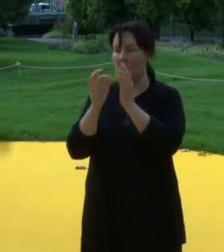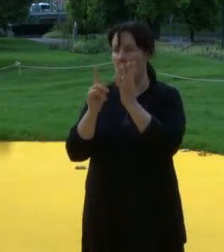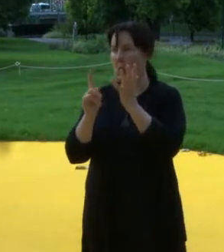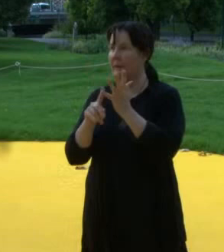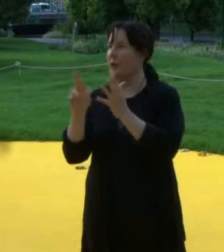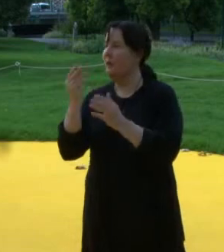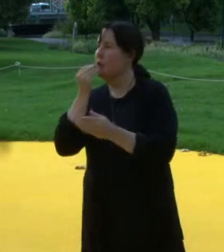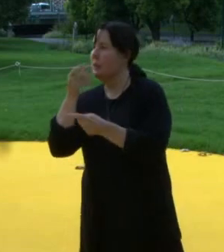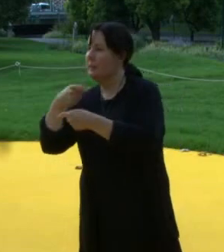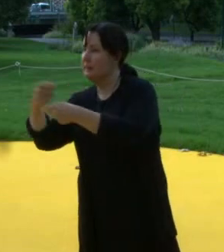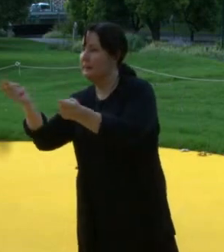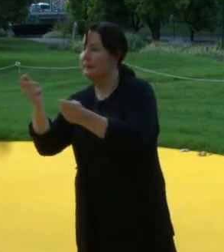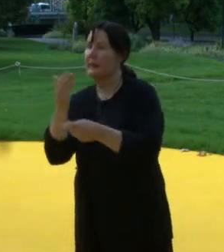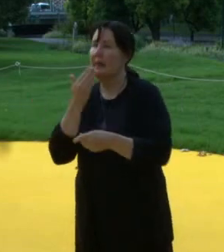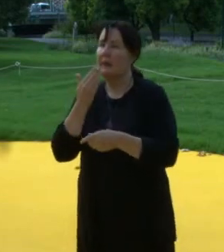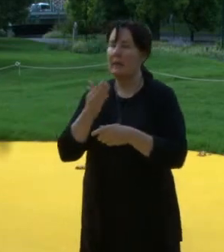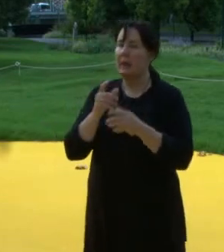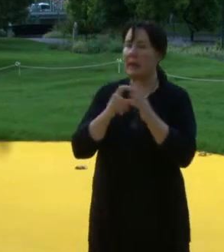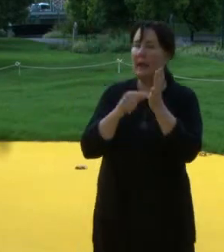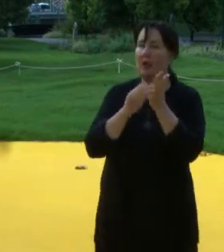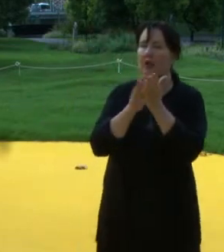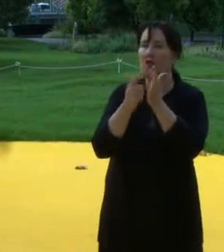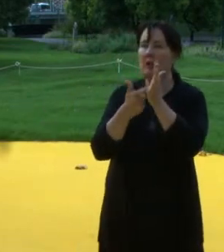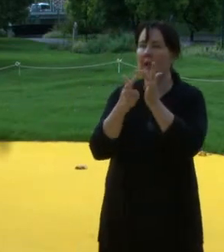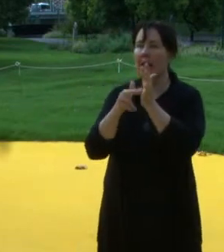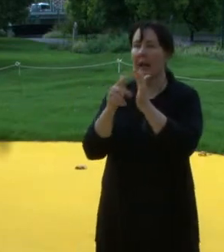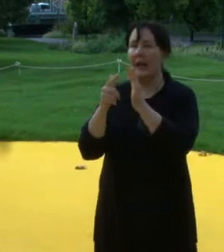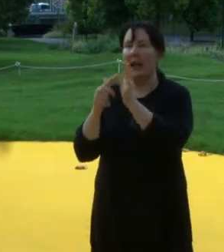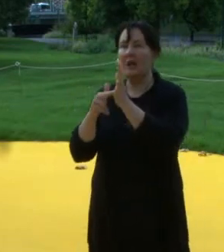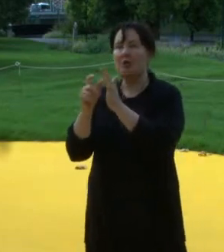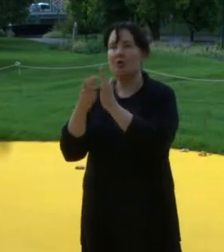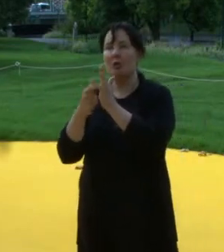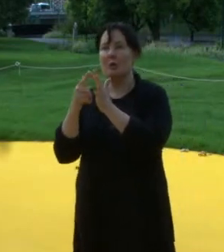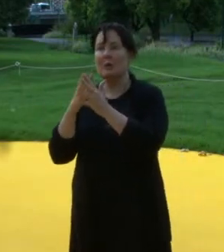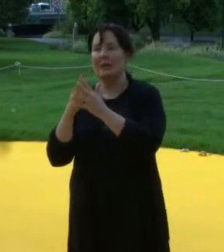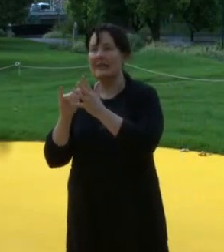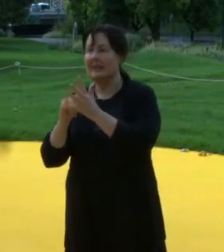Thank you, Minister Catherine Andrews, Wheeler Centre, Caro, every single human